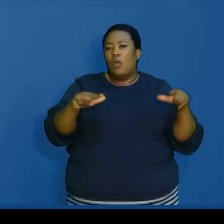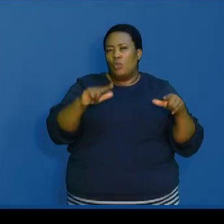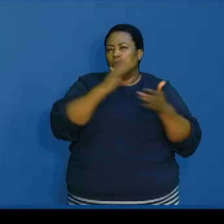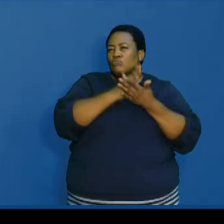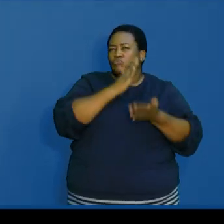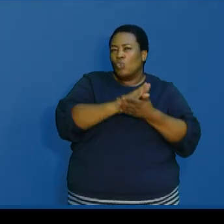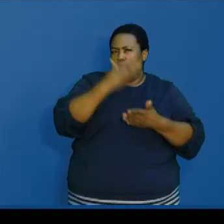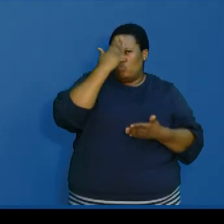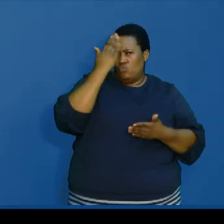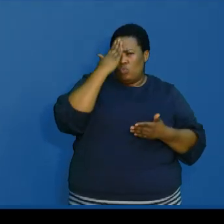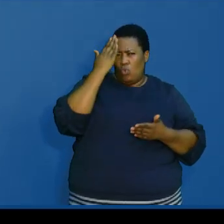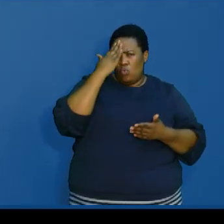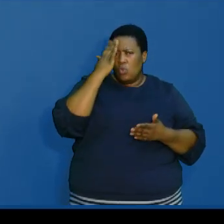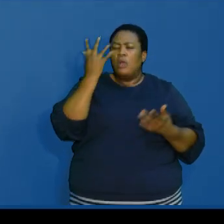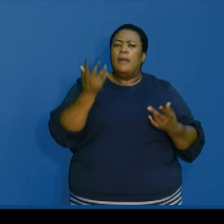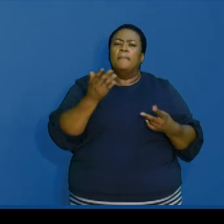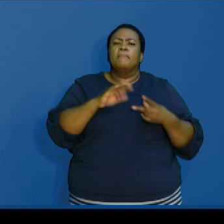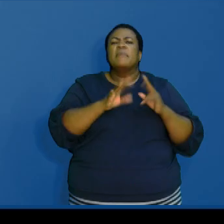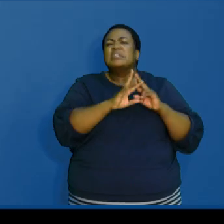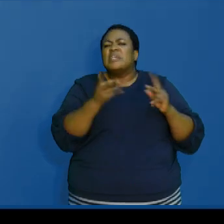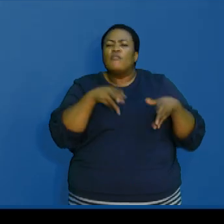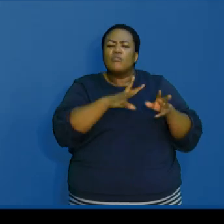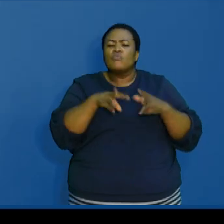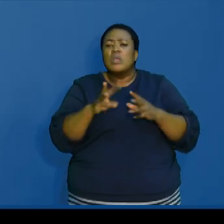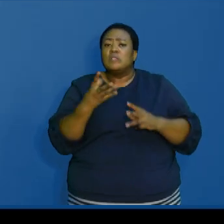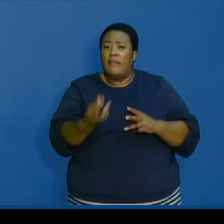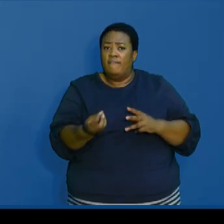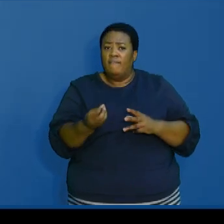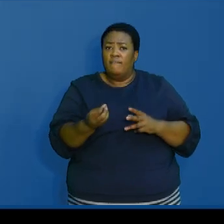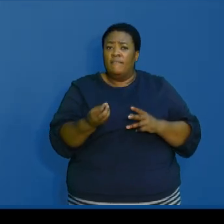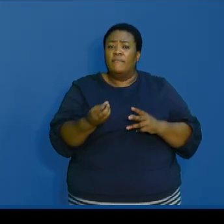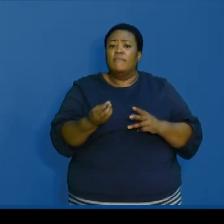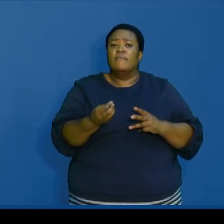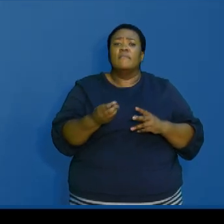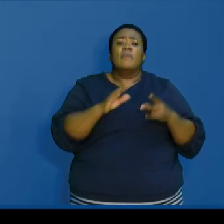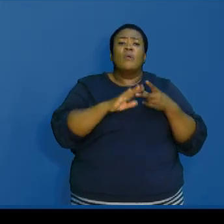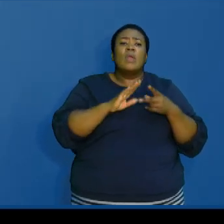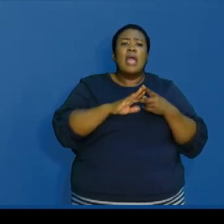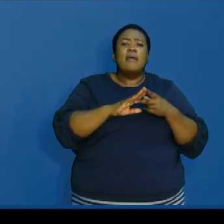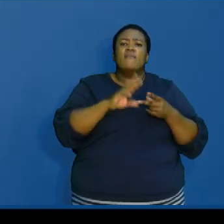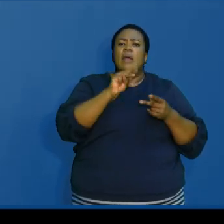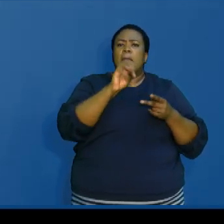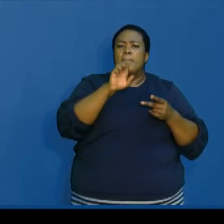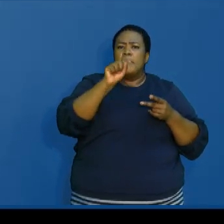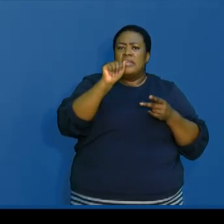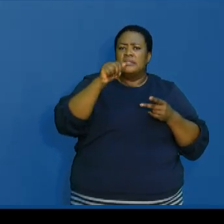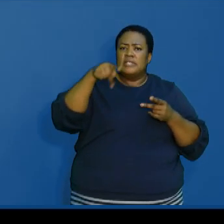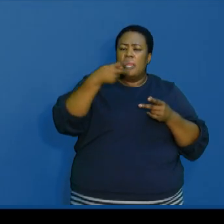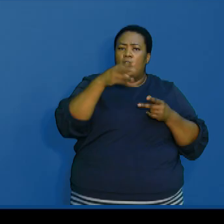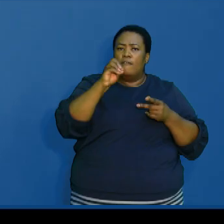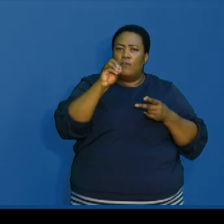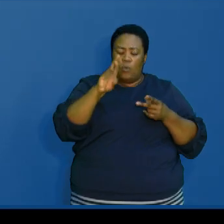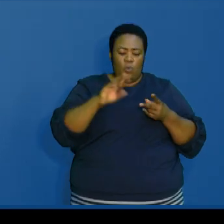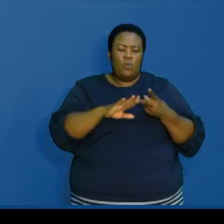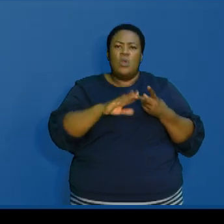figures of speech come in many forms. The ones that you may know are metaphor, simile,